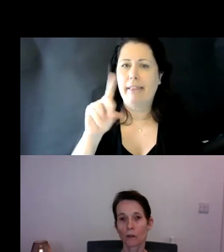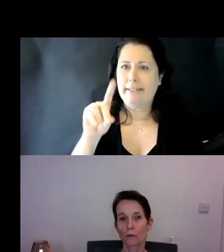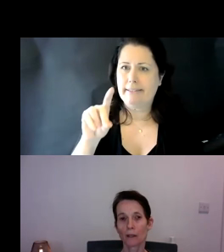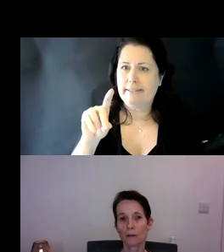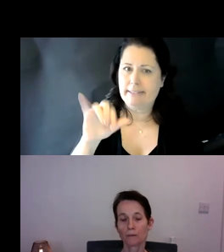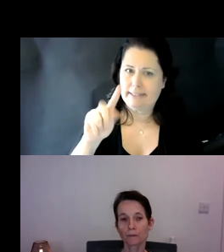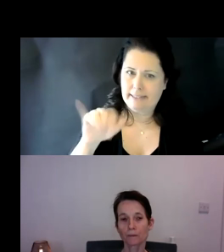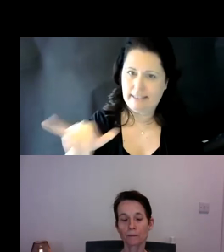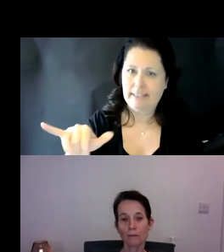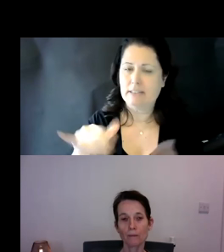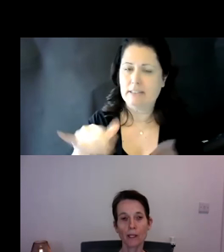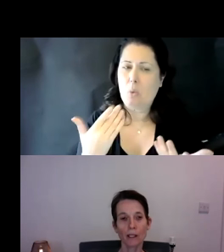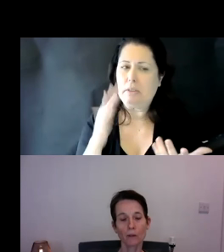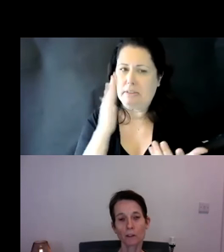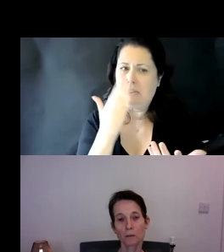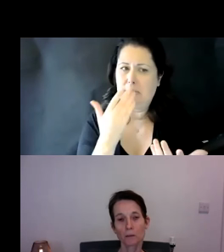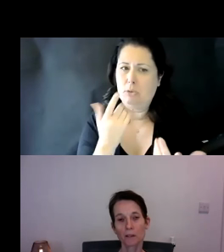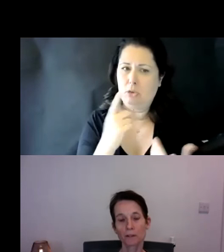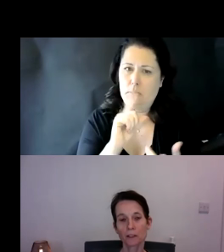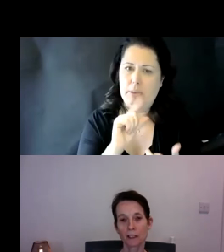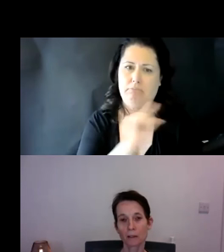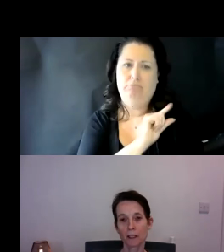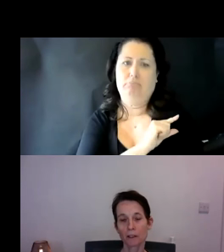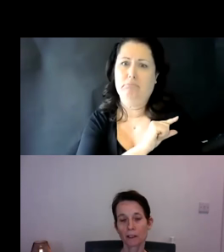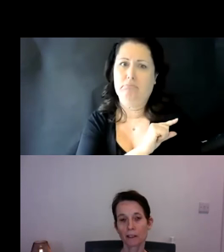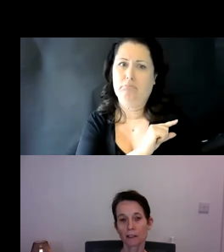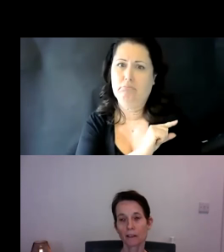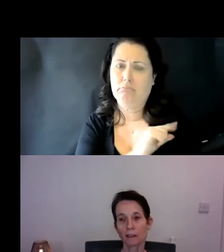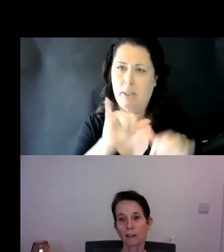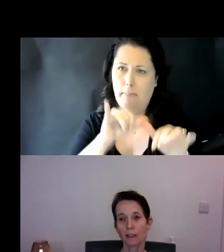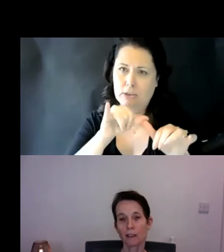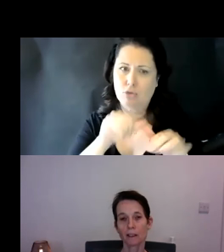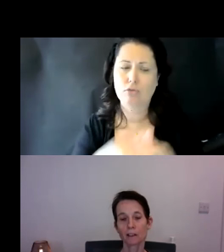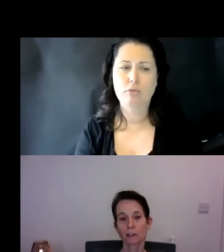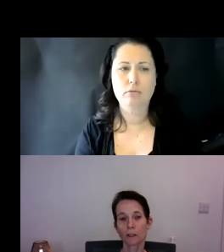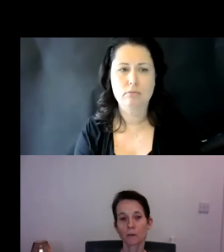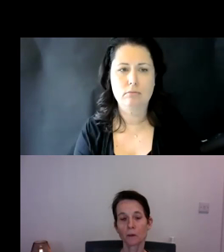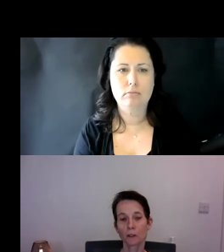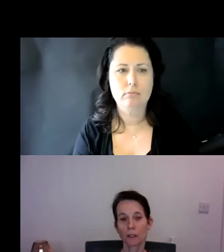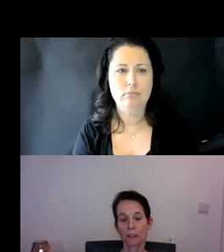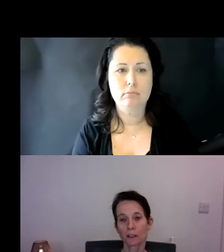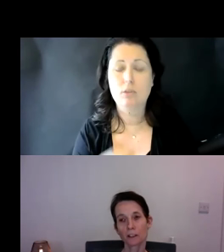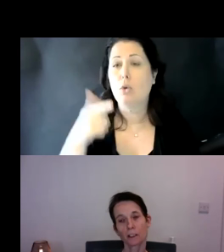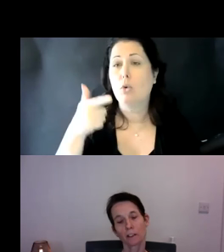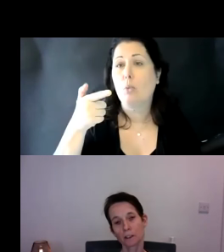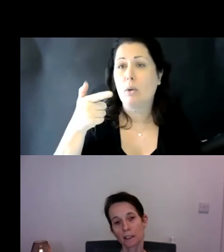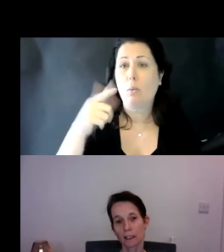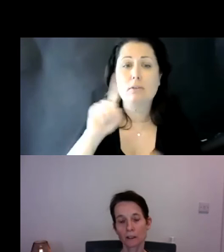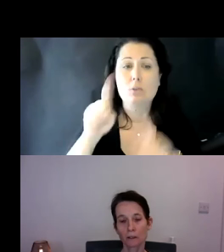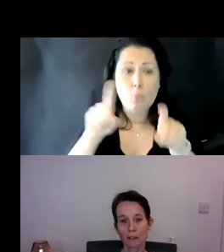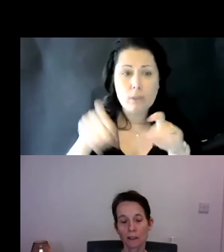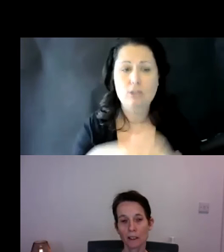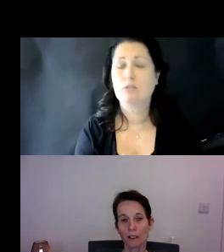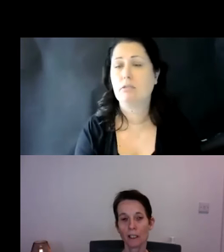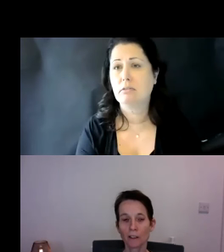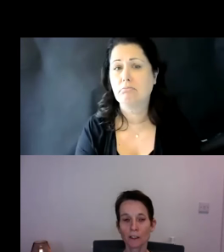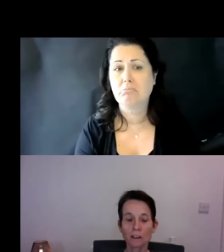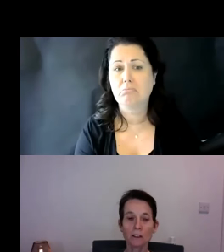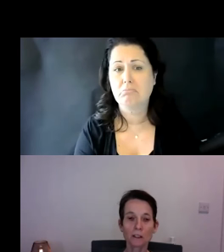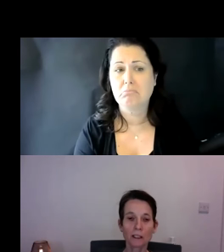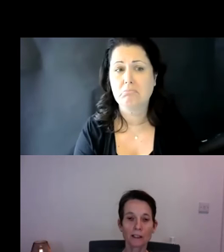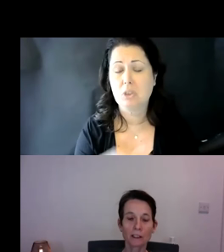recovery quite well. We've also put it through the psychometric testing. It's just 21 questions, and you'll see it later on.